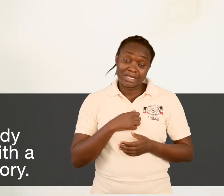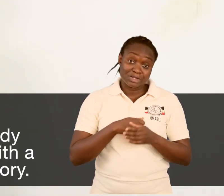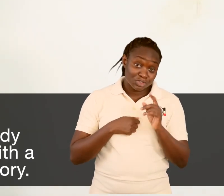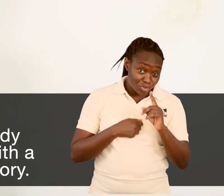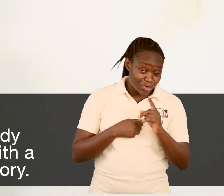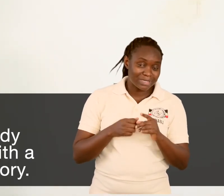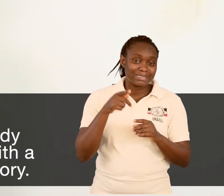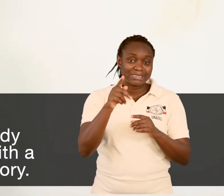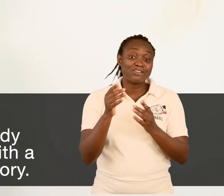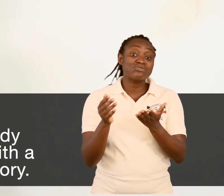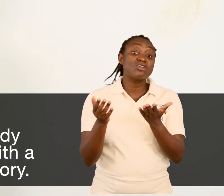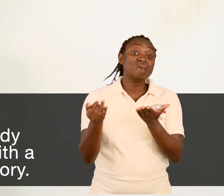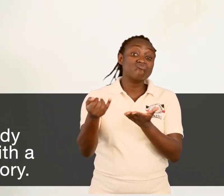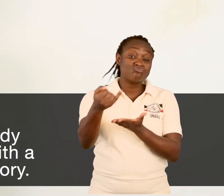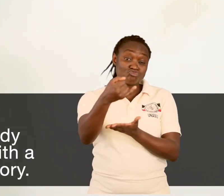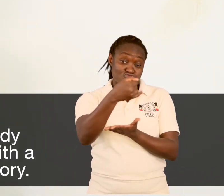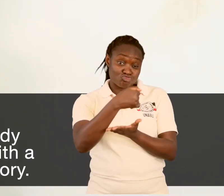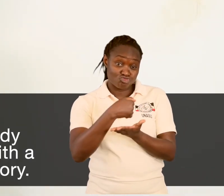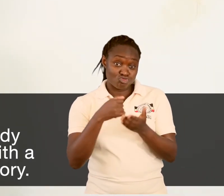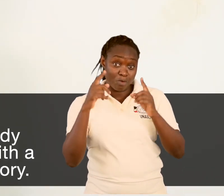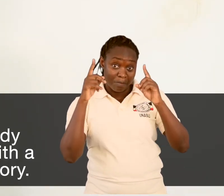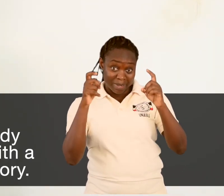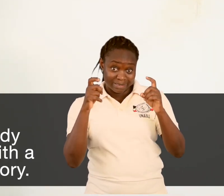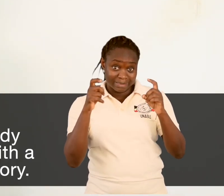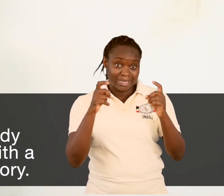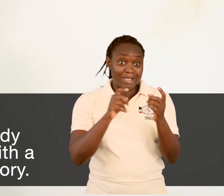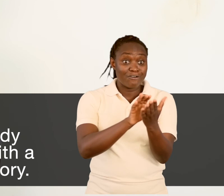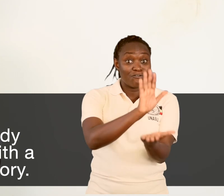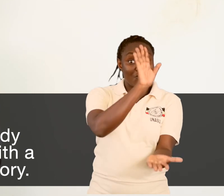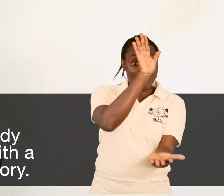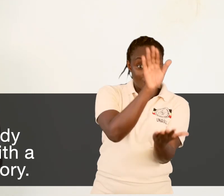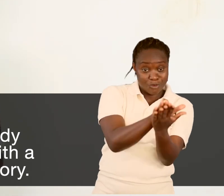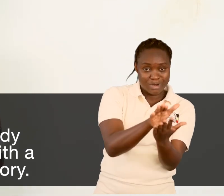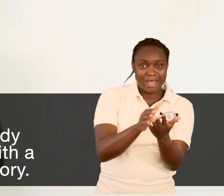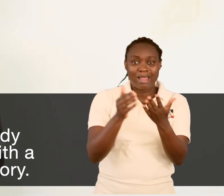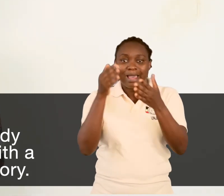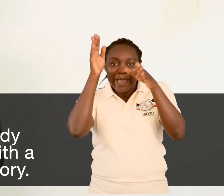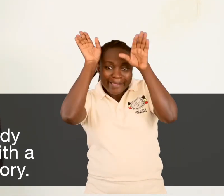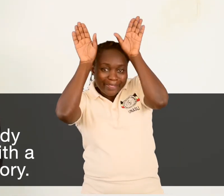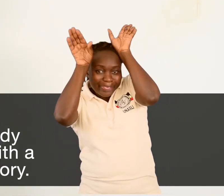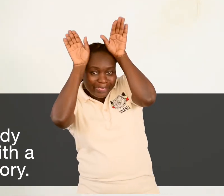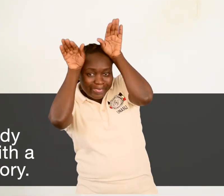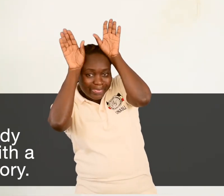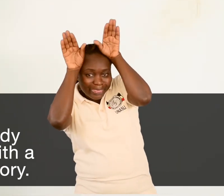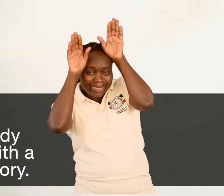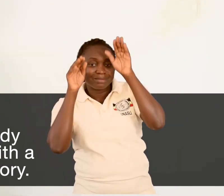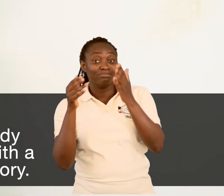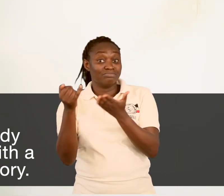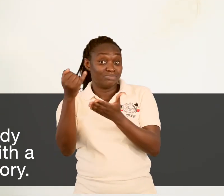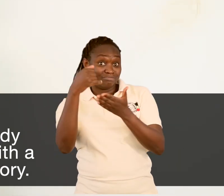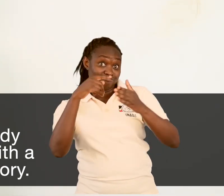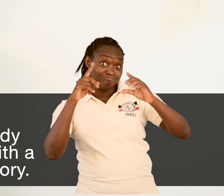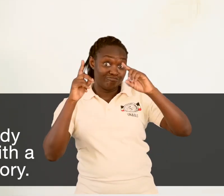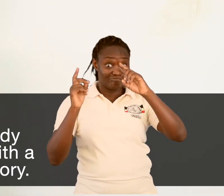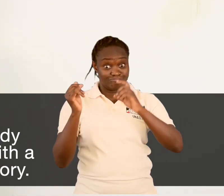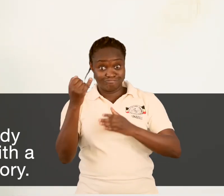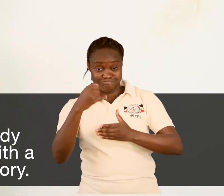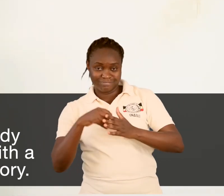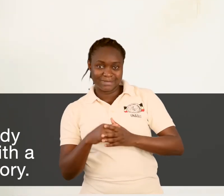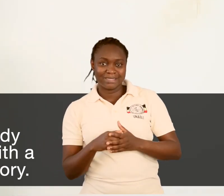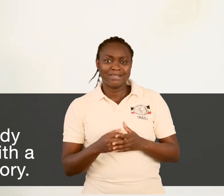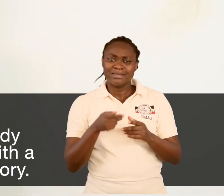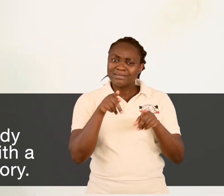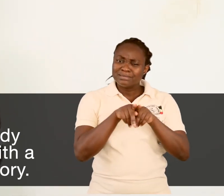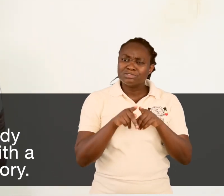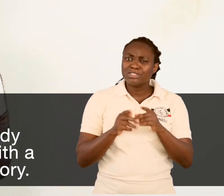that you will need to do is to draw a picture of Hare and greedy Crocodile from the story. But you also need to share with someone